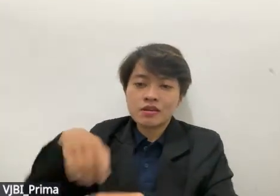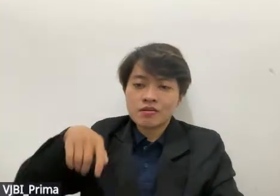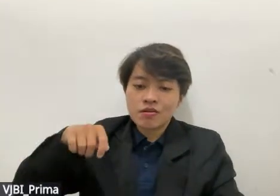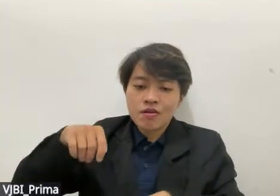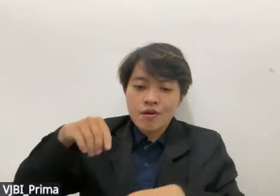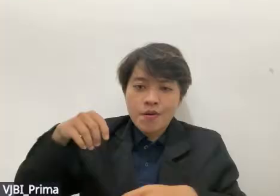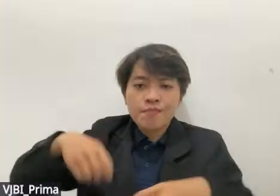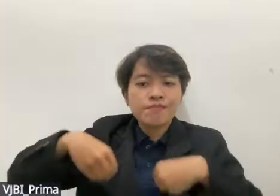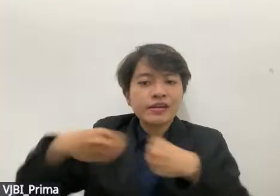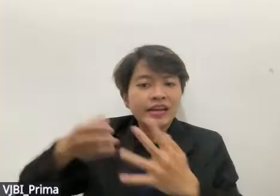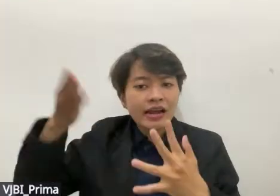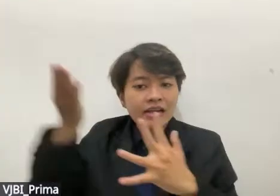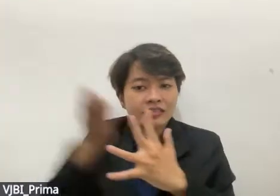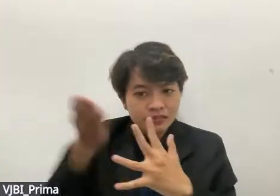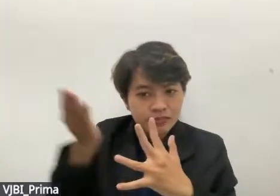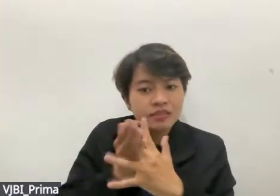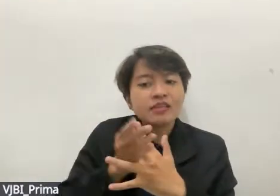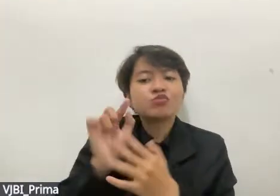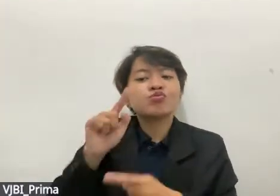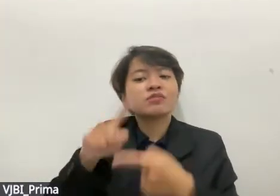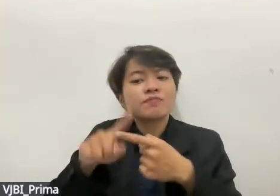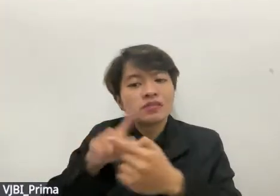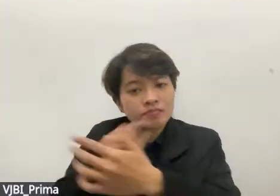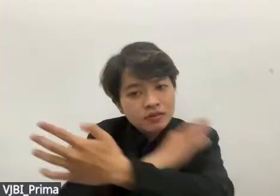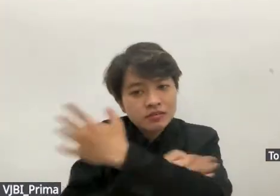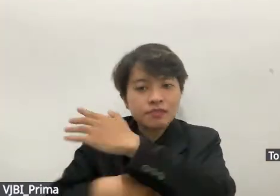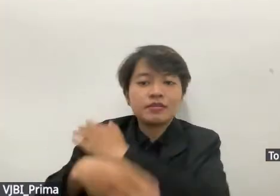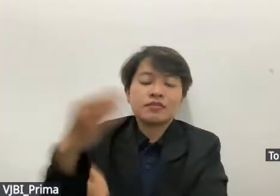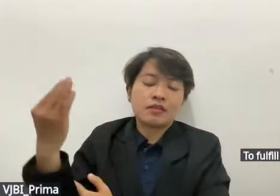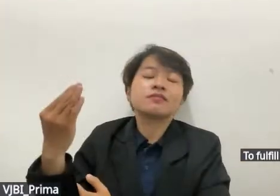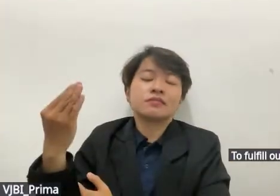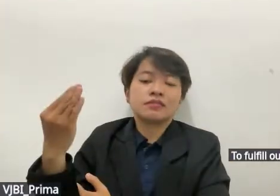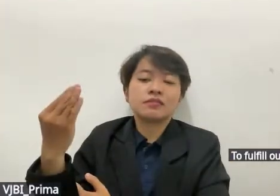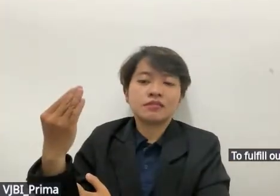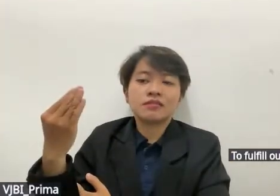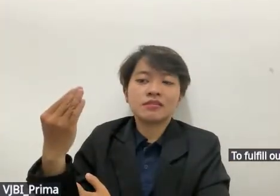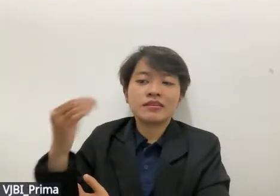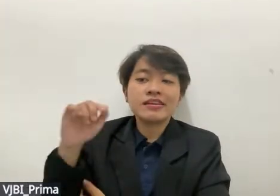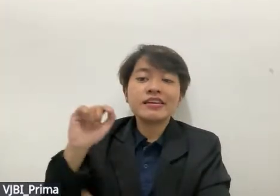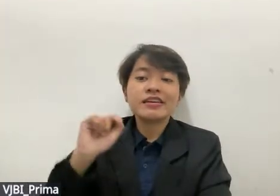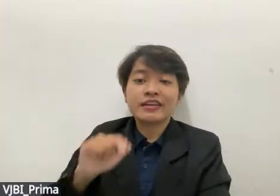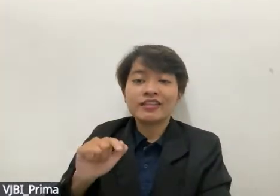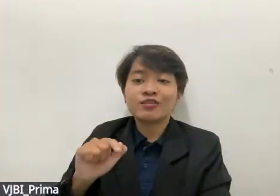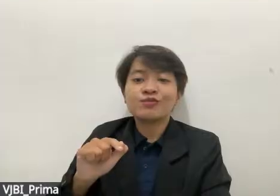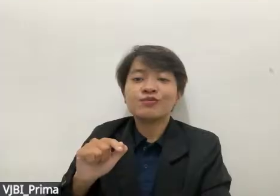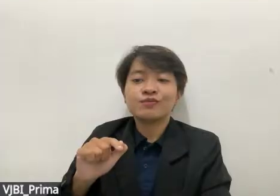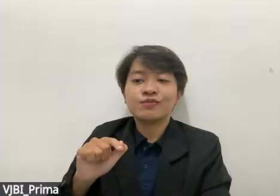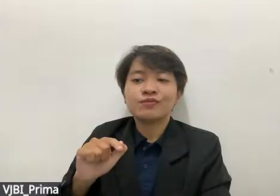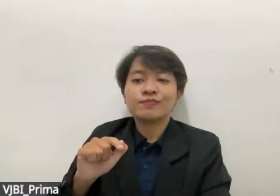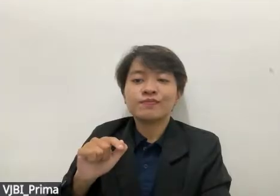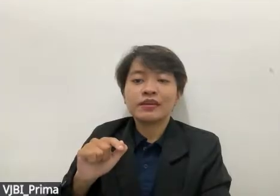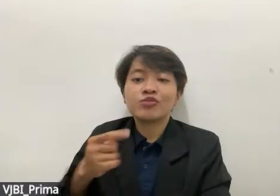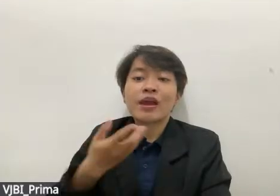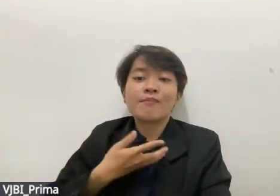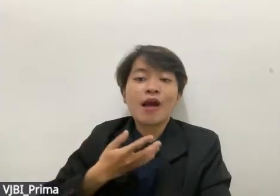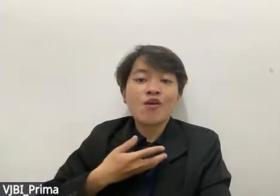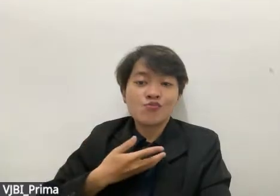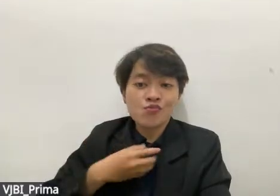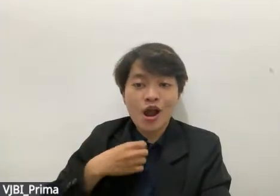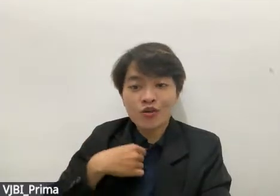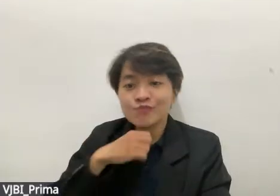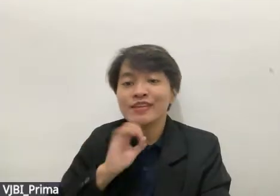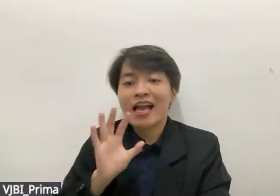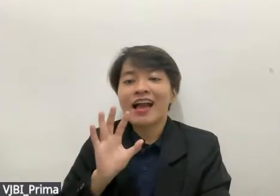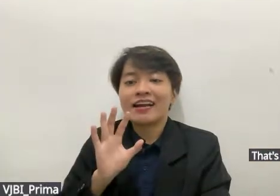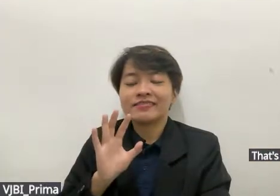a disability, as a person with disability. So that's my problem. There's many more to